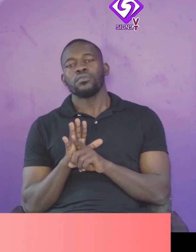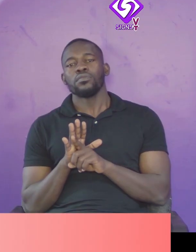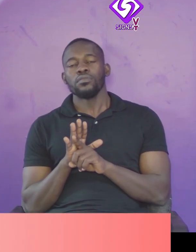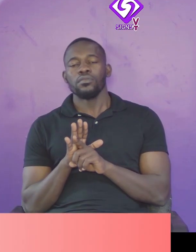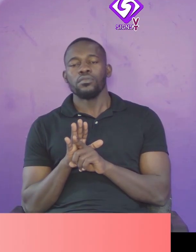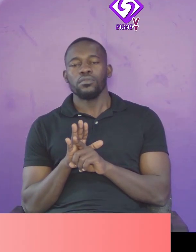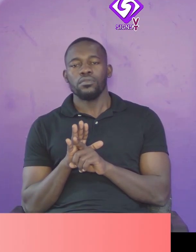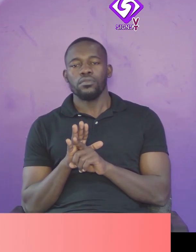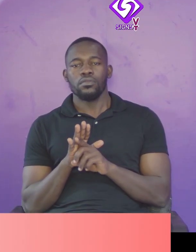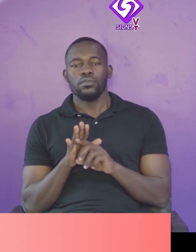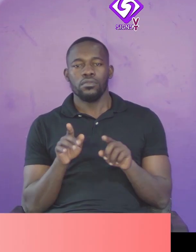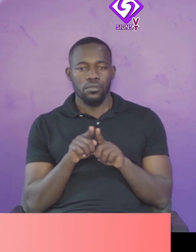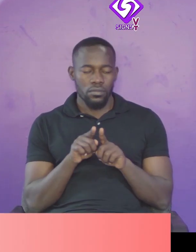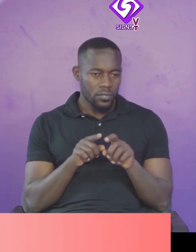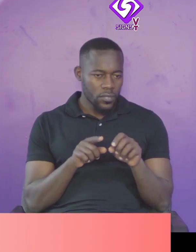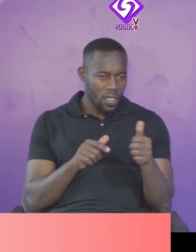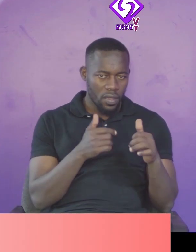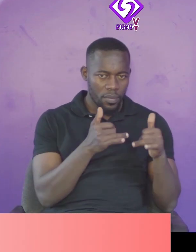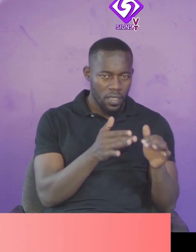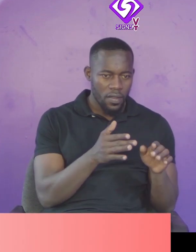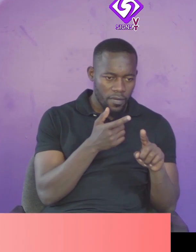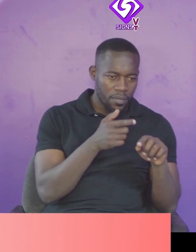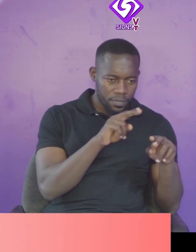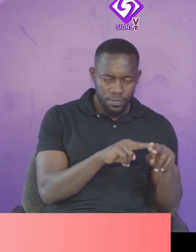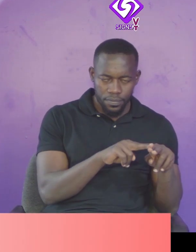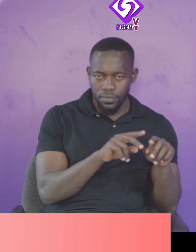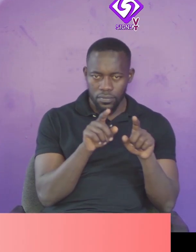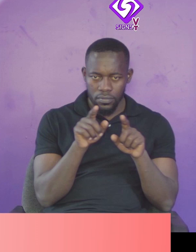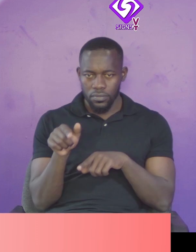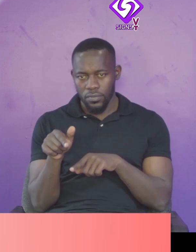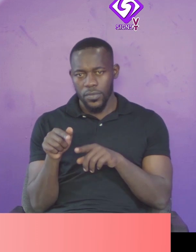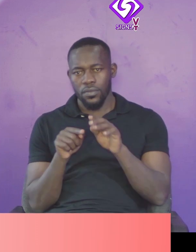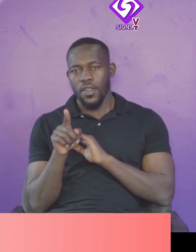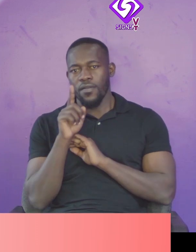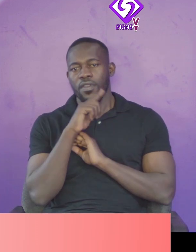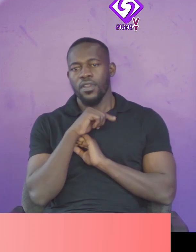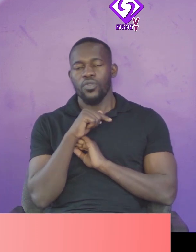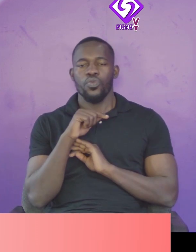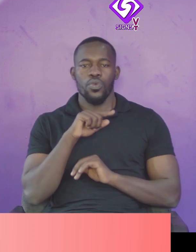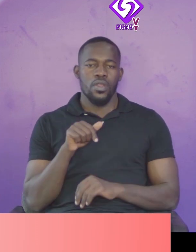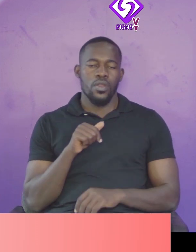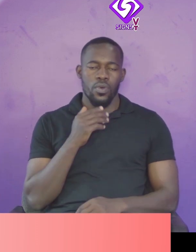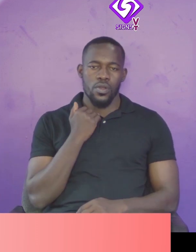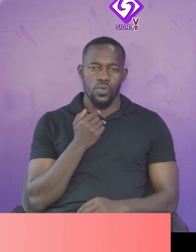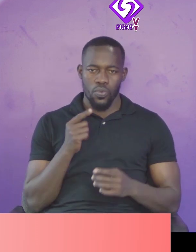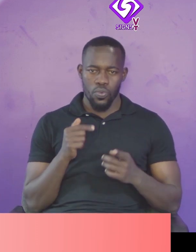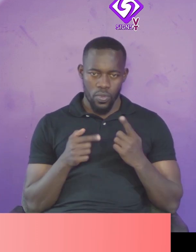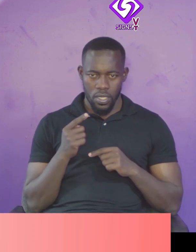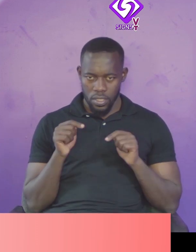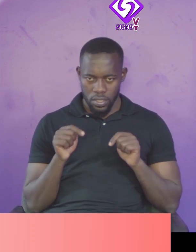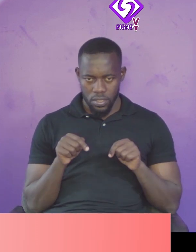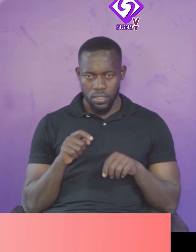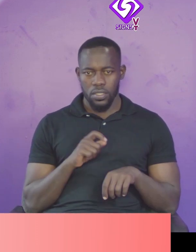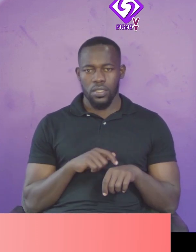bench, he scored against Brentford. Yes. So that is the mentality that is there at Arsenal. We want to win it. This season, we are not joking. We are